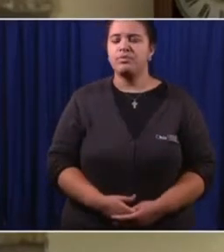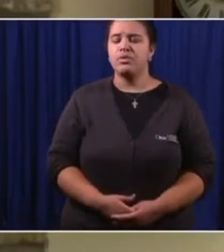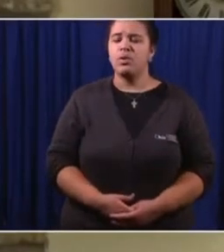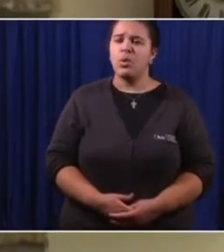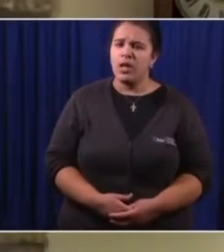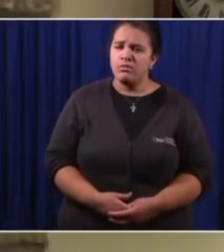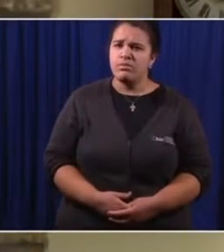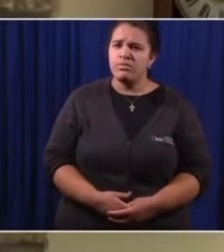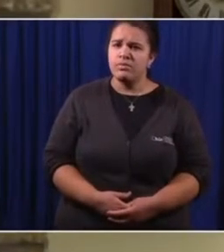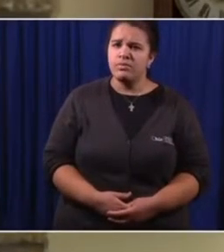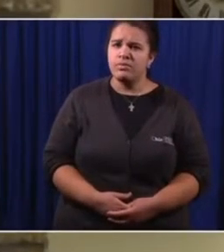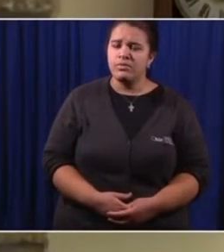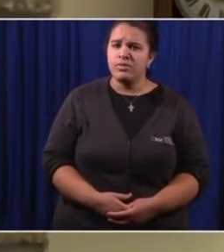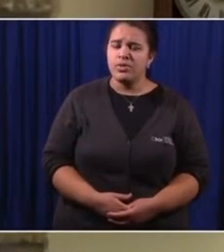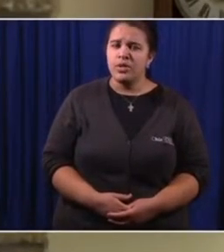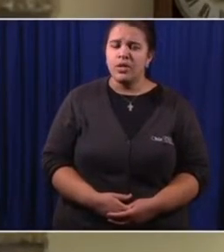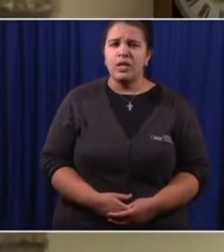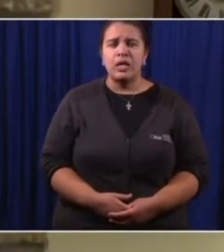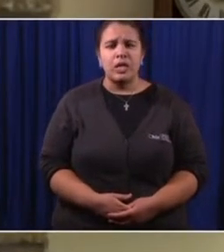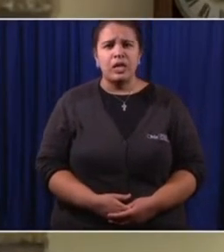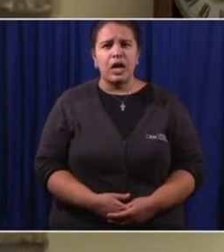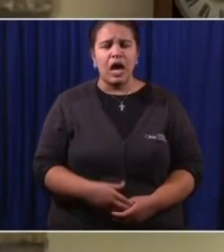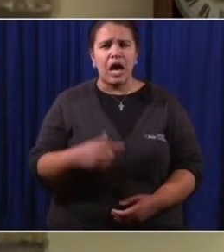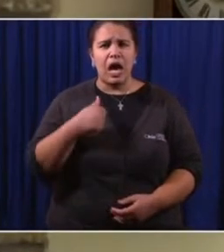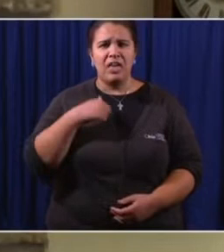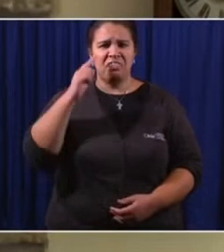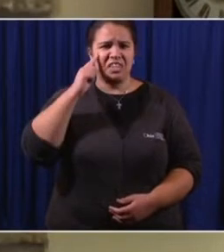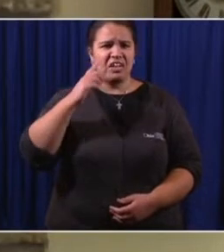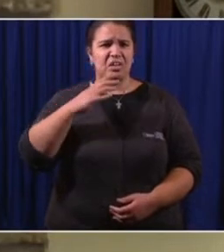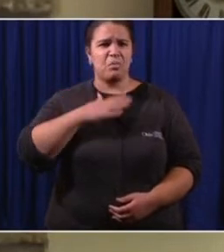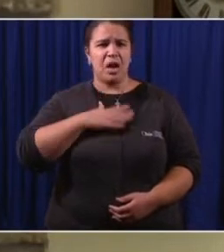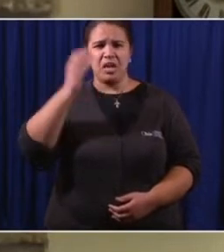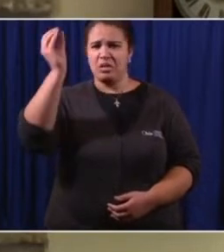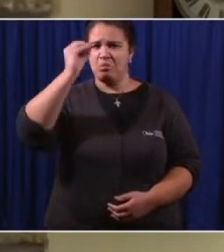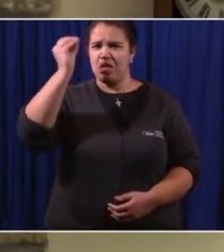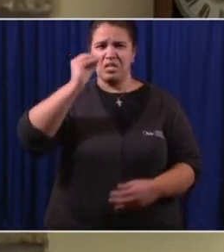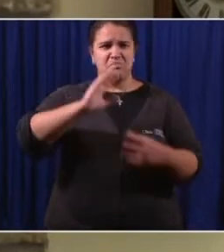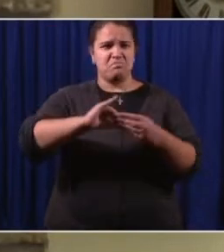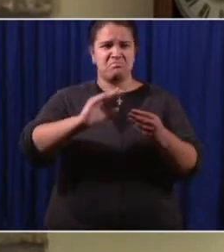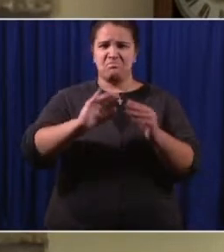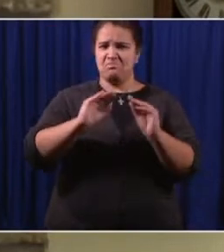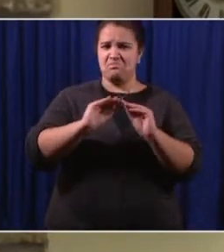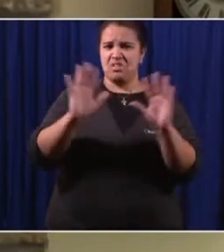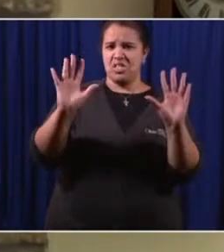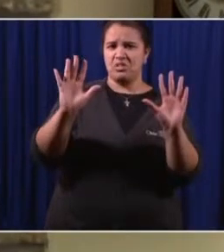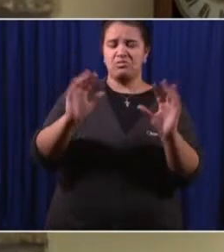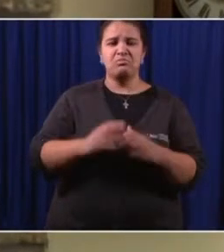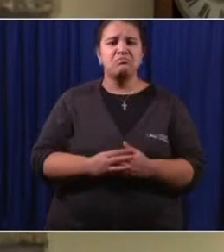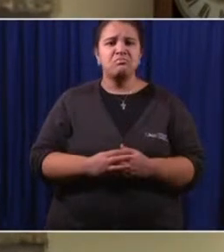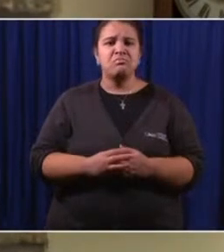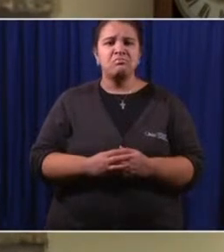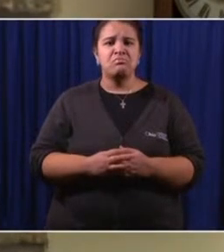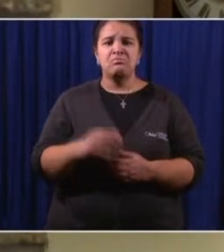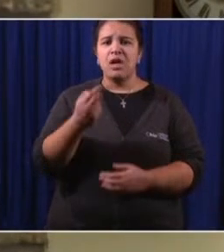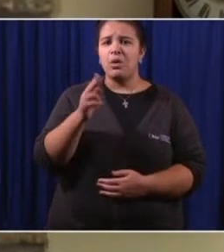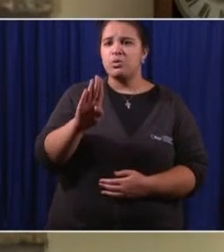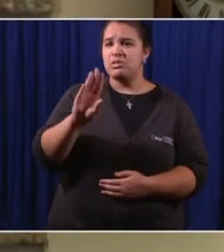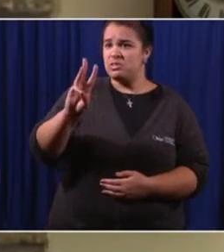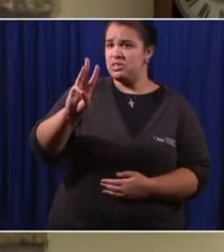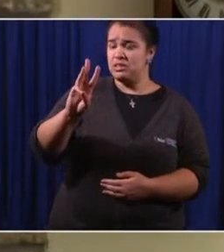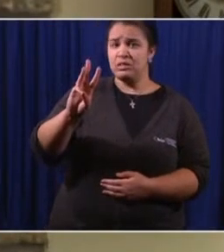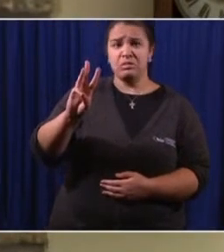Well, I think I've been pretty clear that HB 6 needs to be repealed.